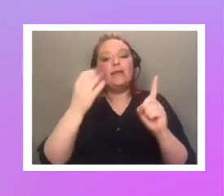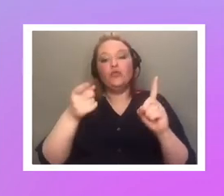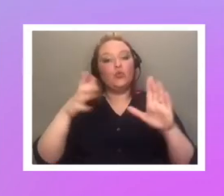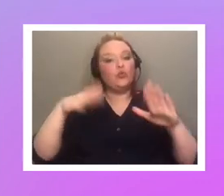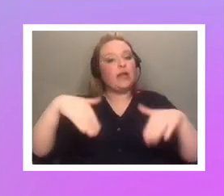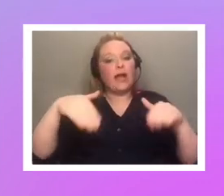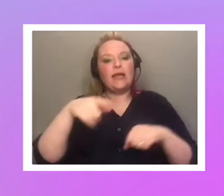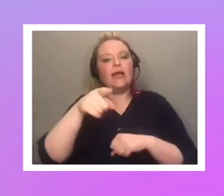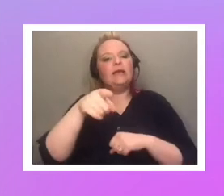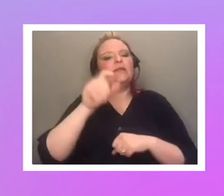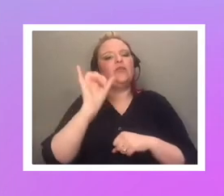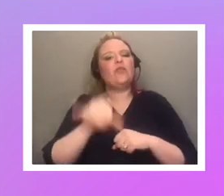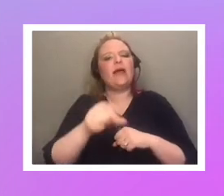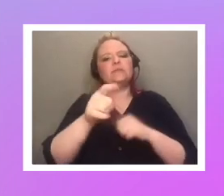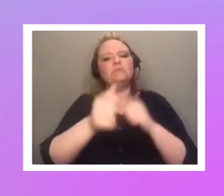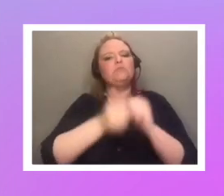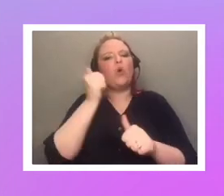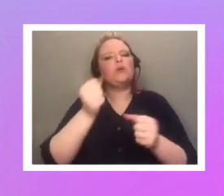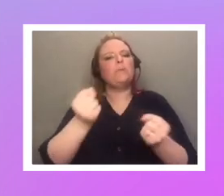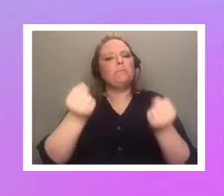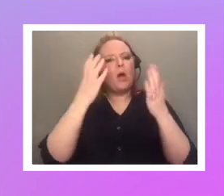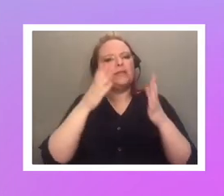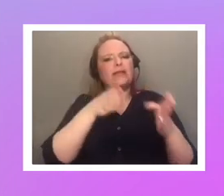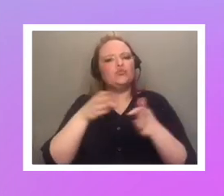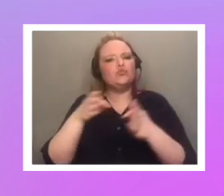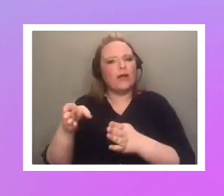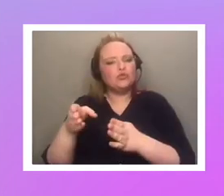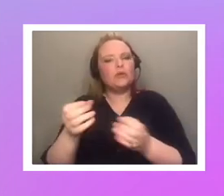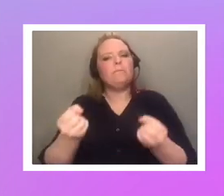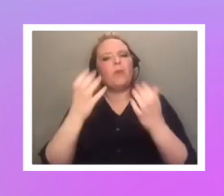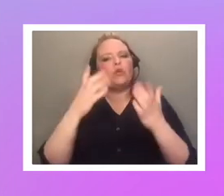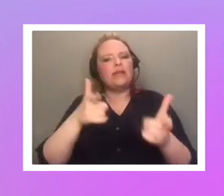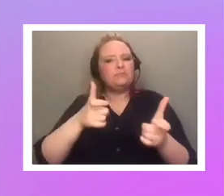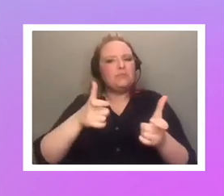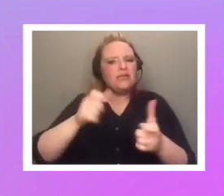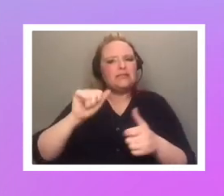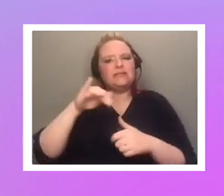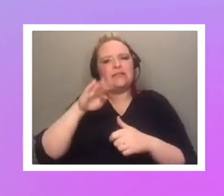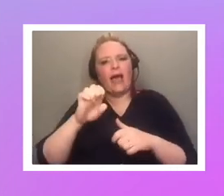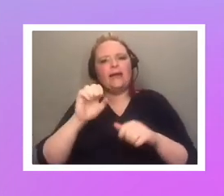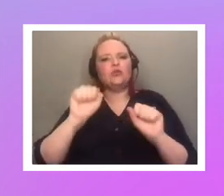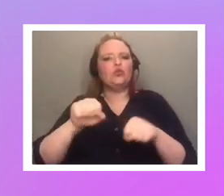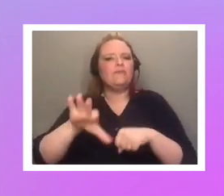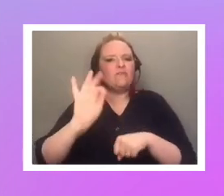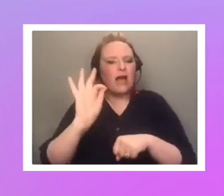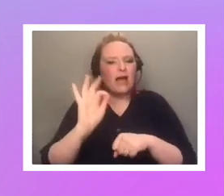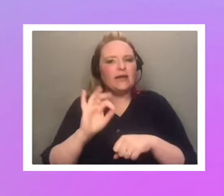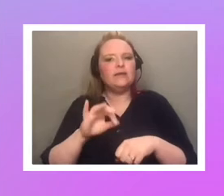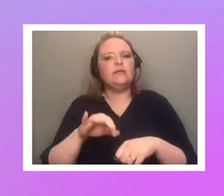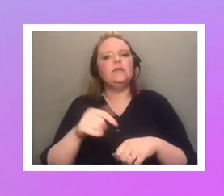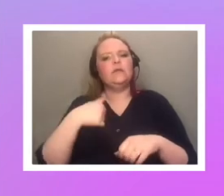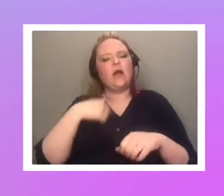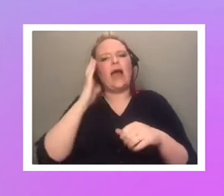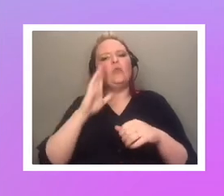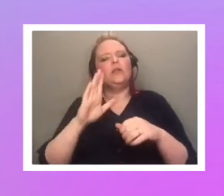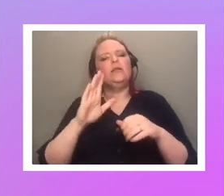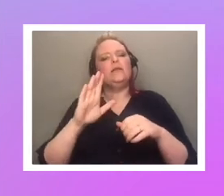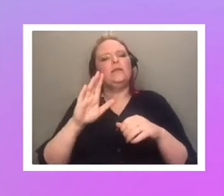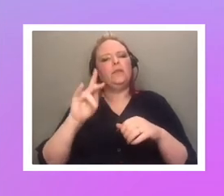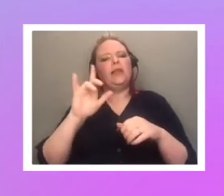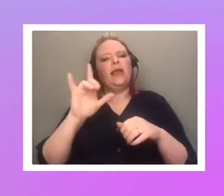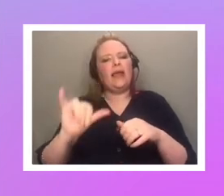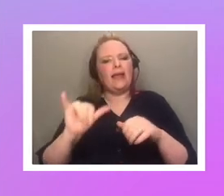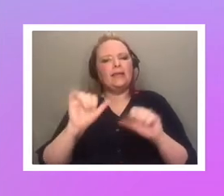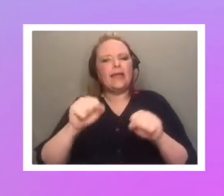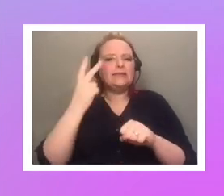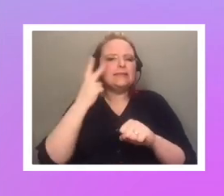the most multi-directional, multi-speed site I could find. So I'm going to play it to show you what happens as you're scrolling